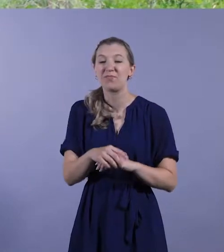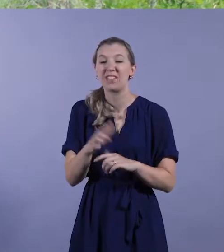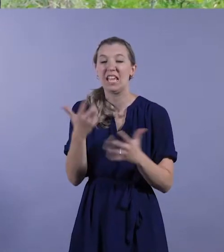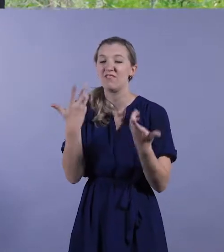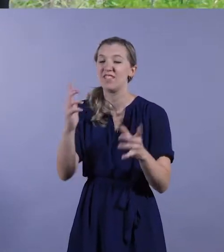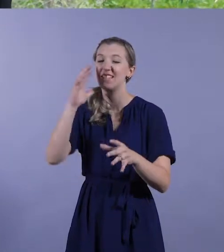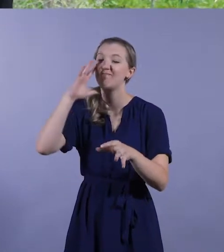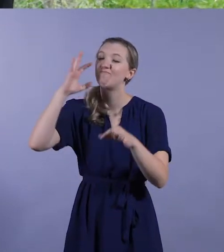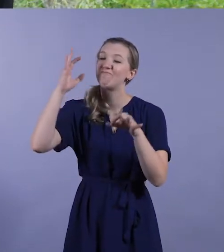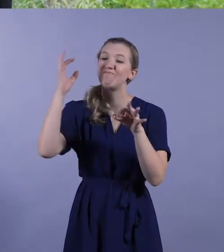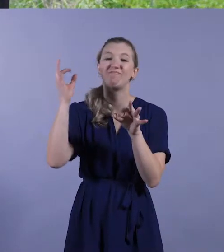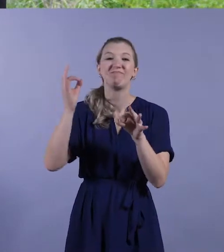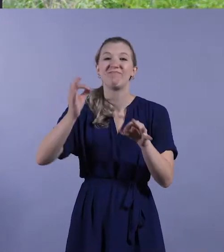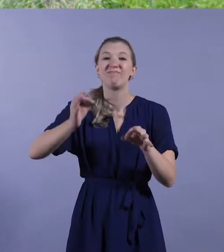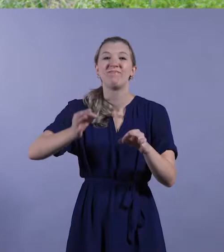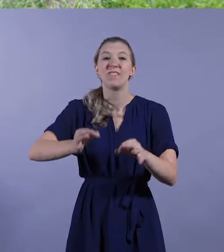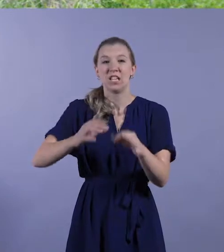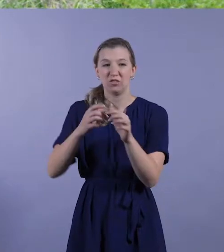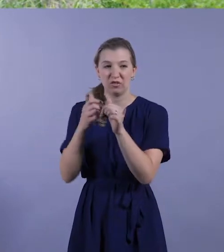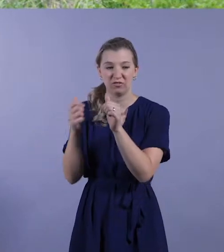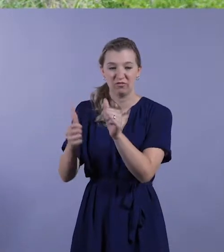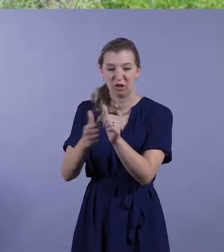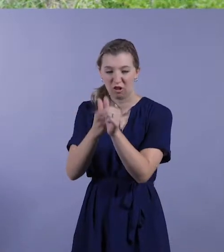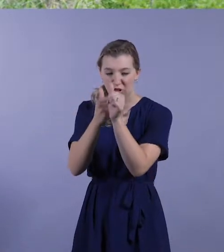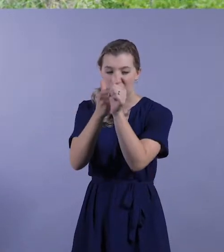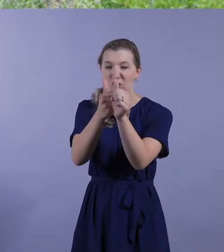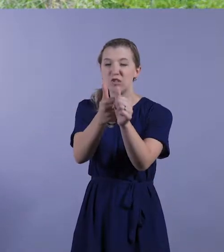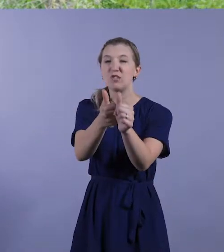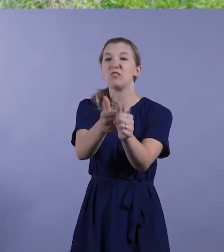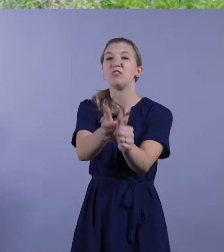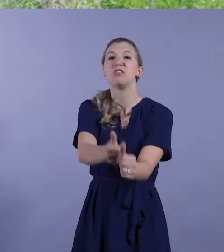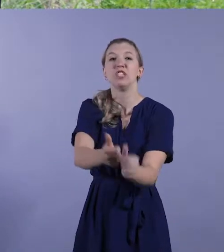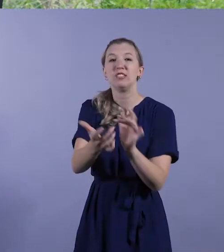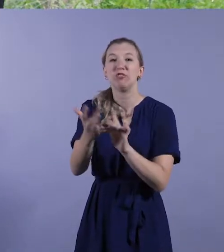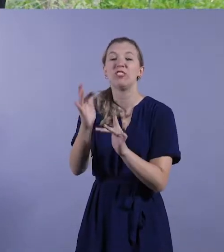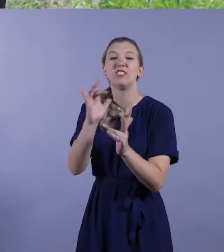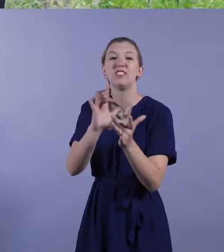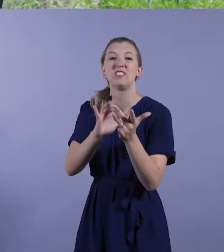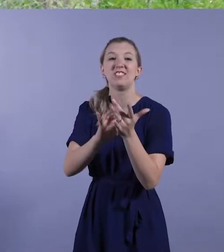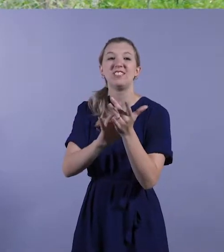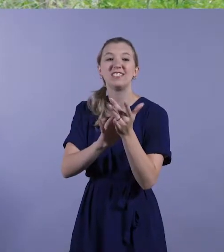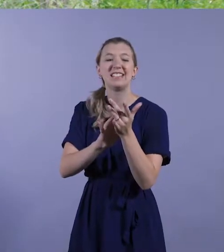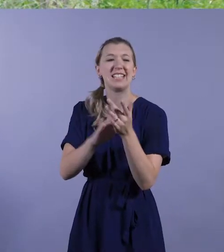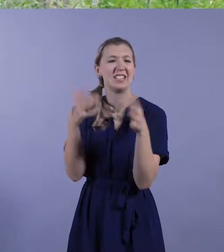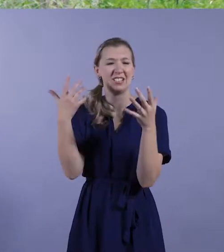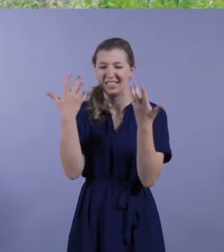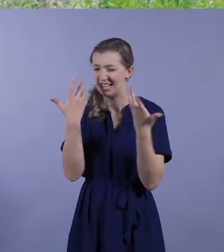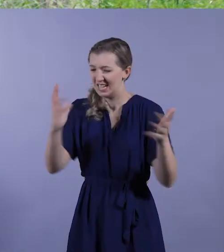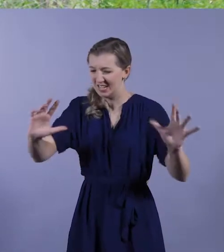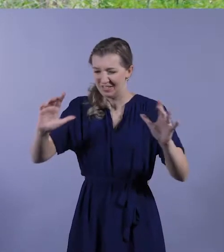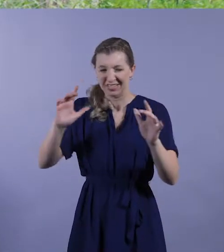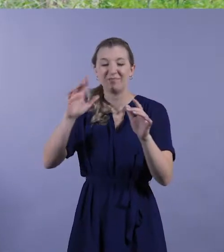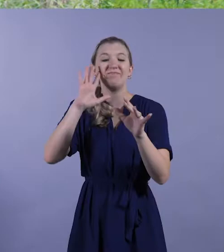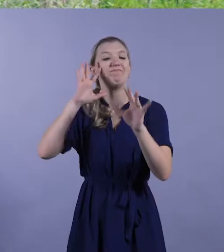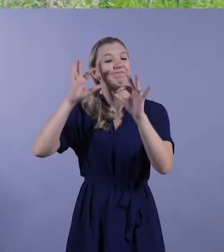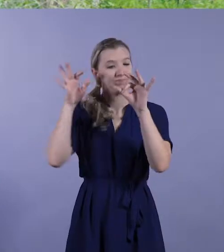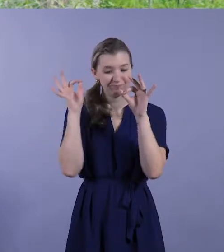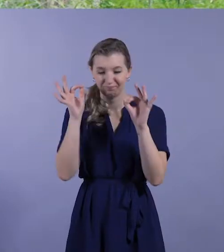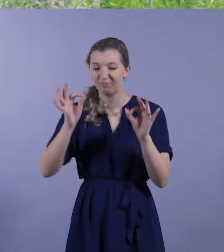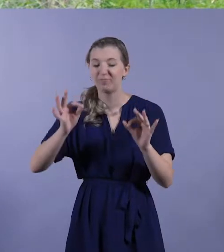I have decided to follow Jesus. I